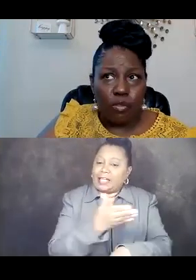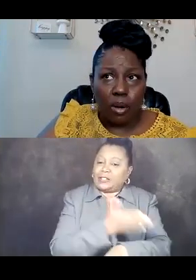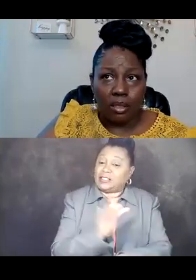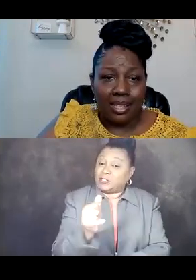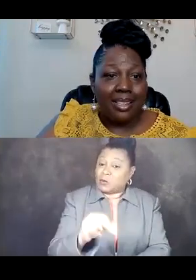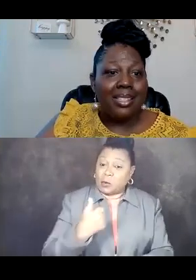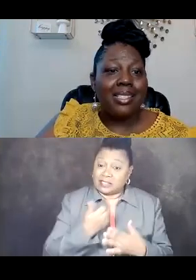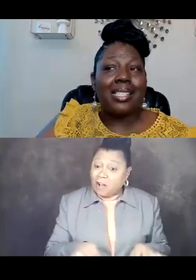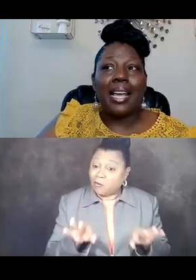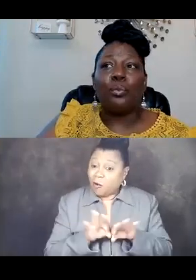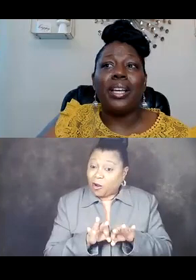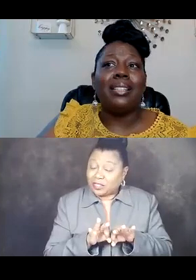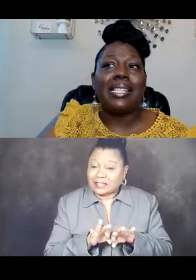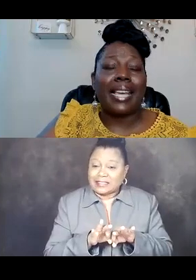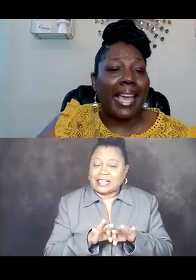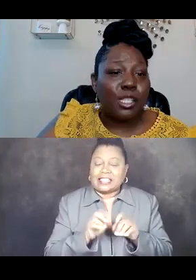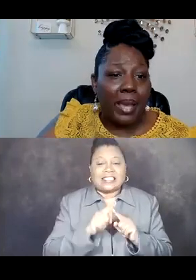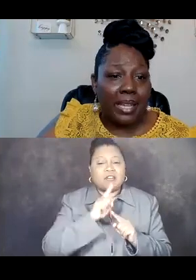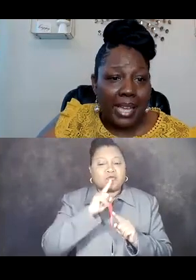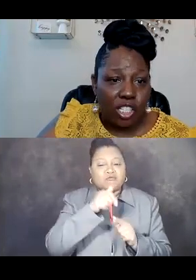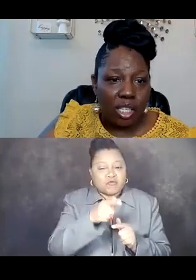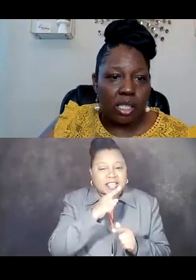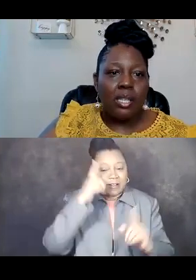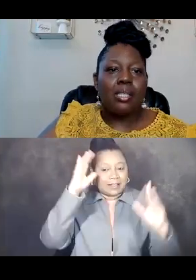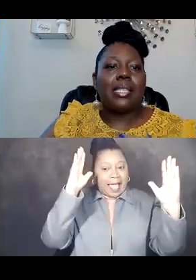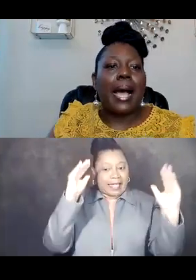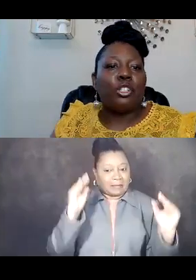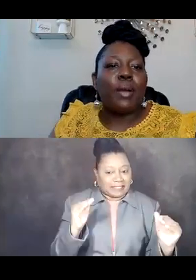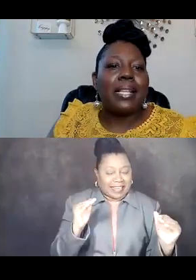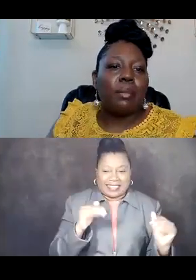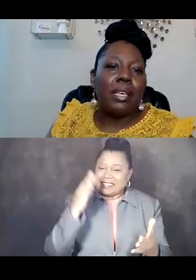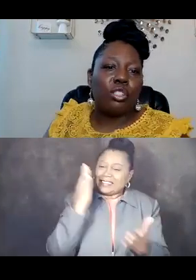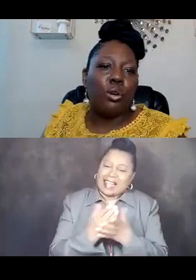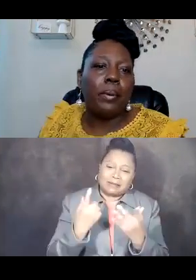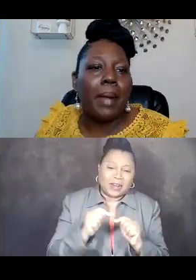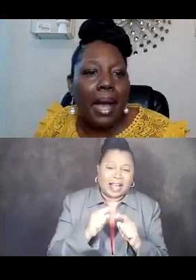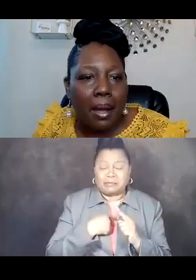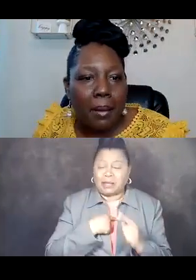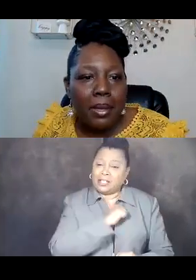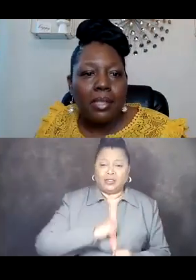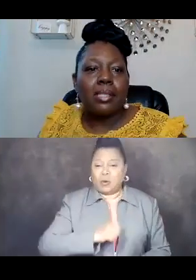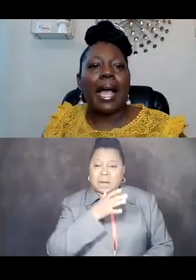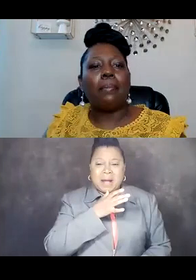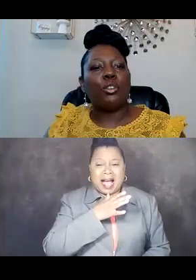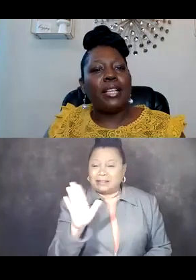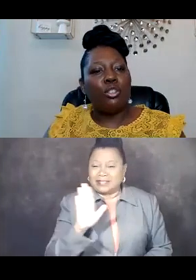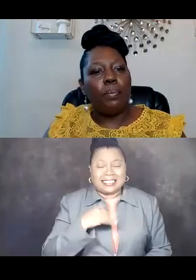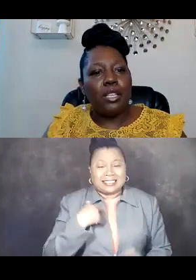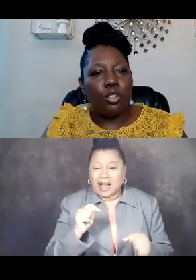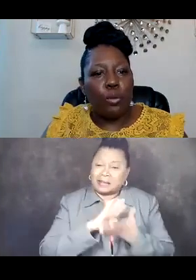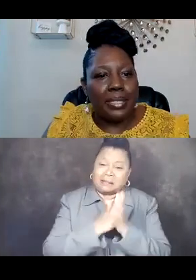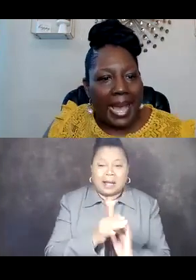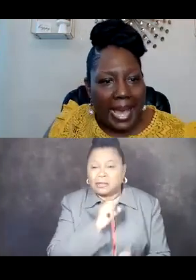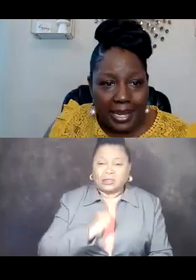own self-worth, set realistic expectations. Stop trying to be super mom. Stop trying to